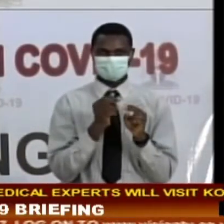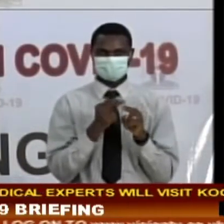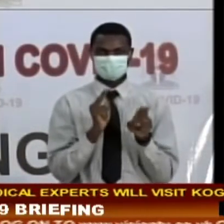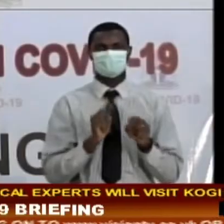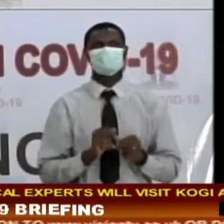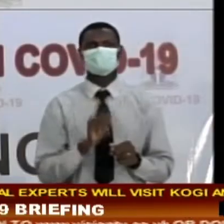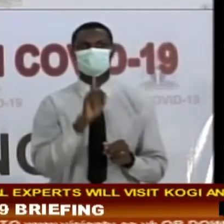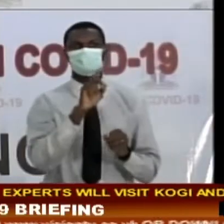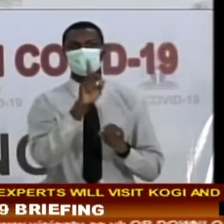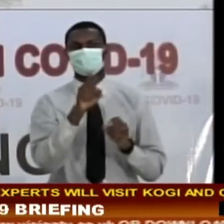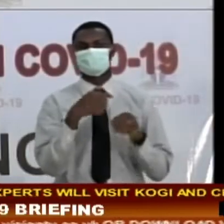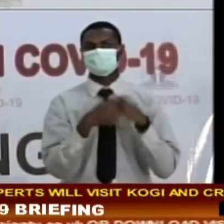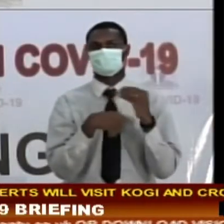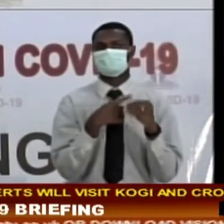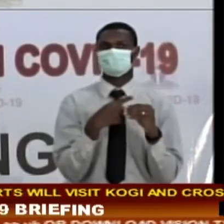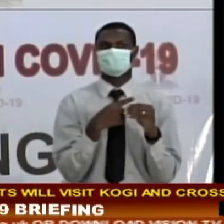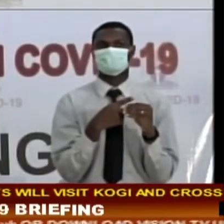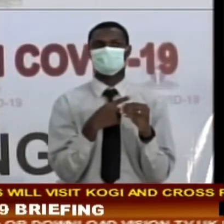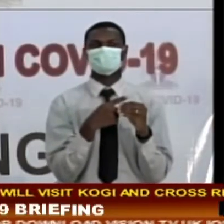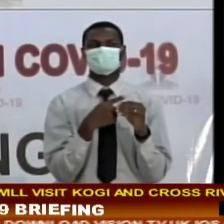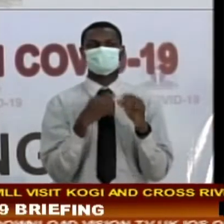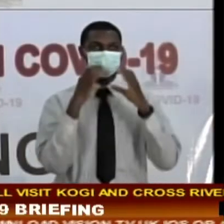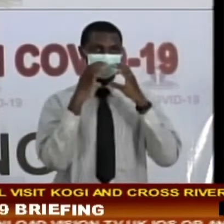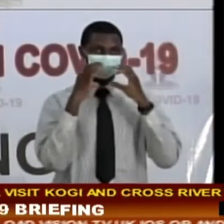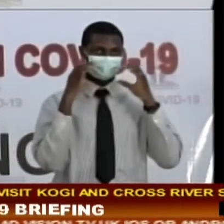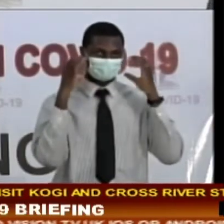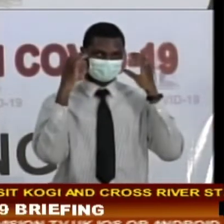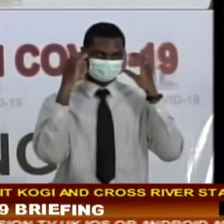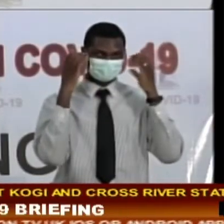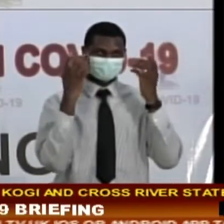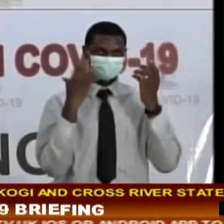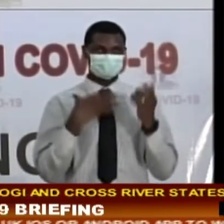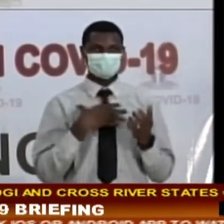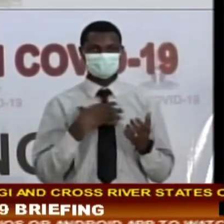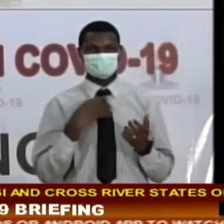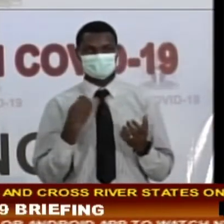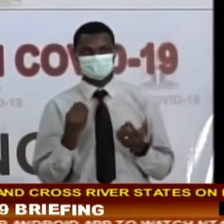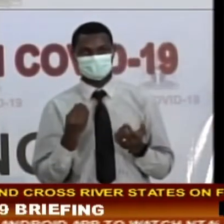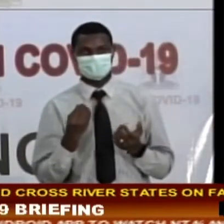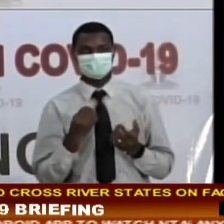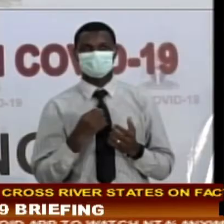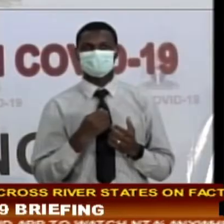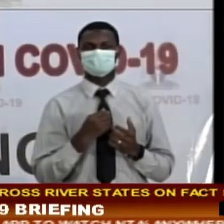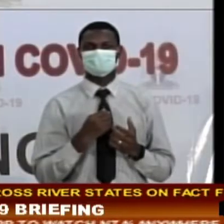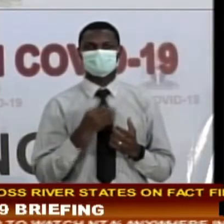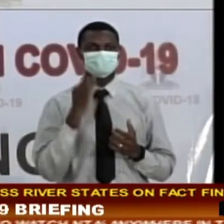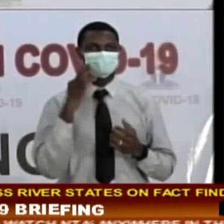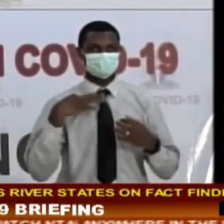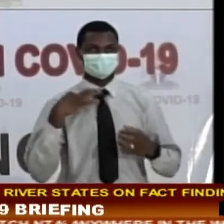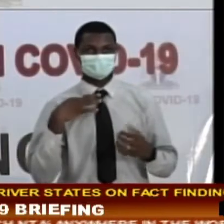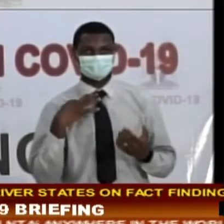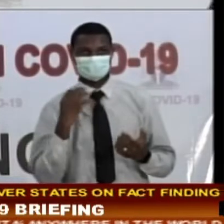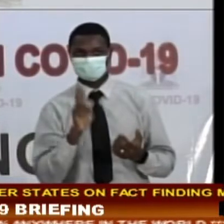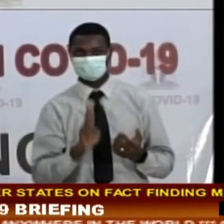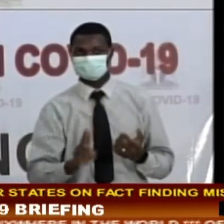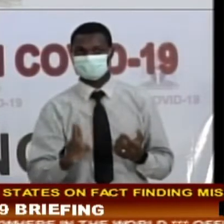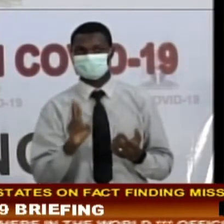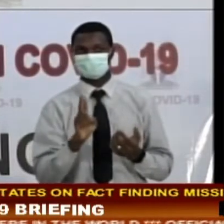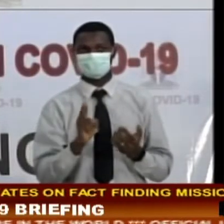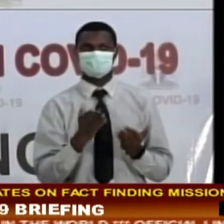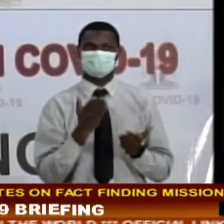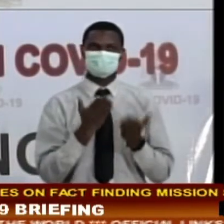that had to deal with the issue of mask and cloth covering whether it was an optional